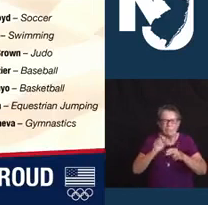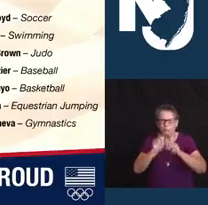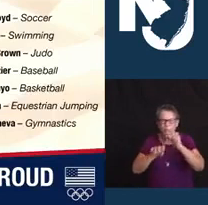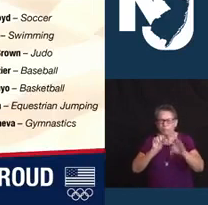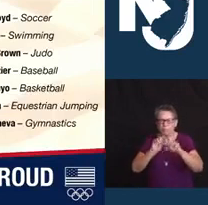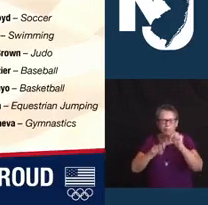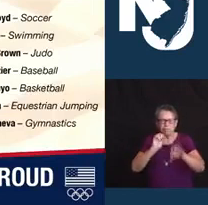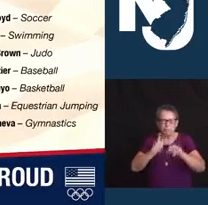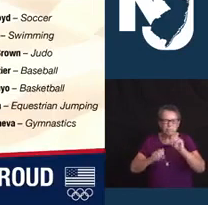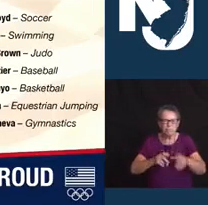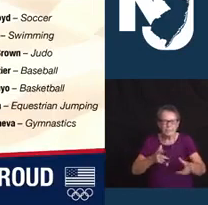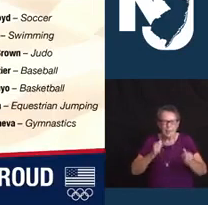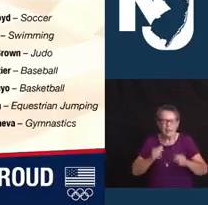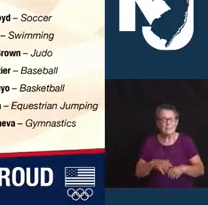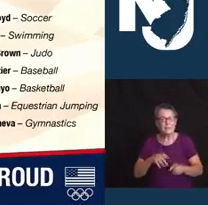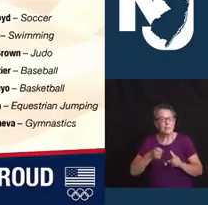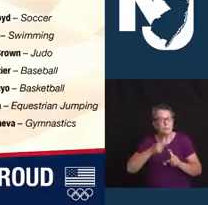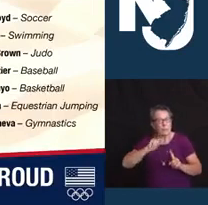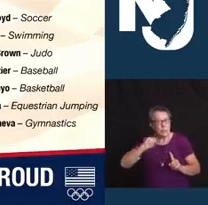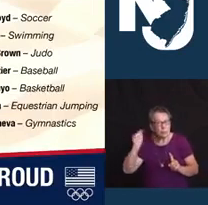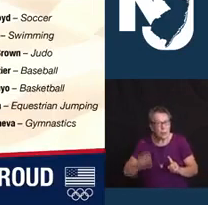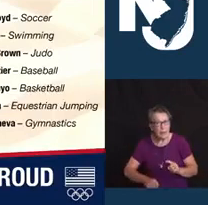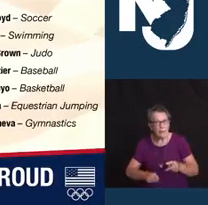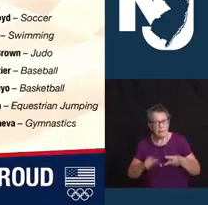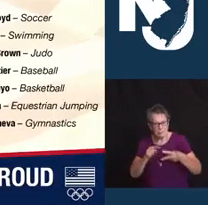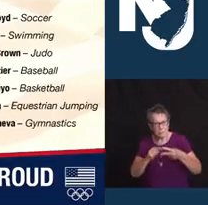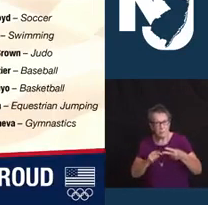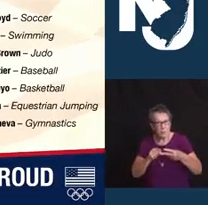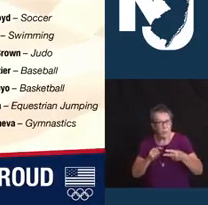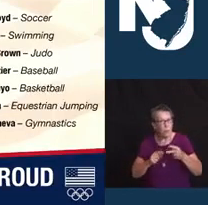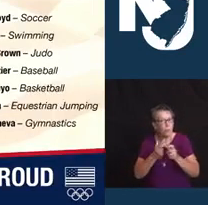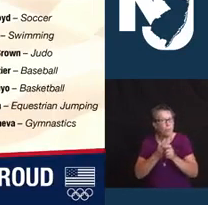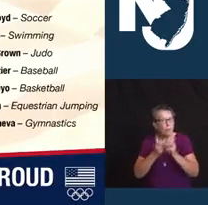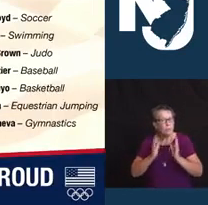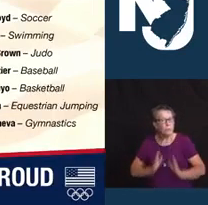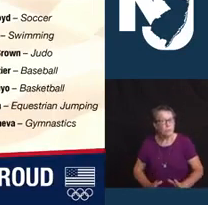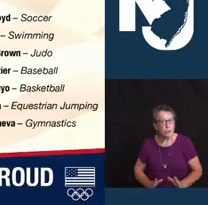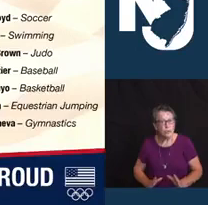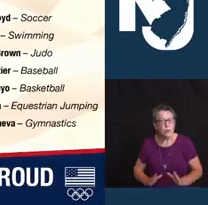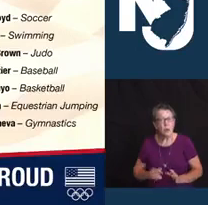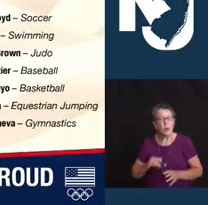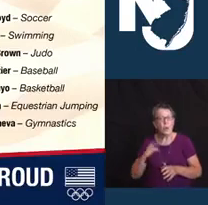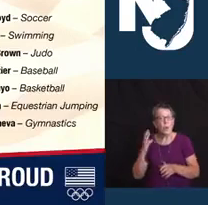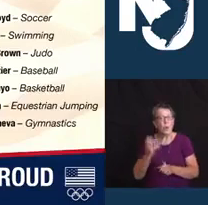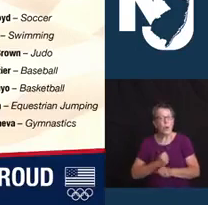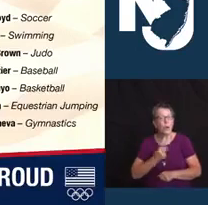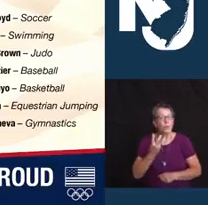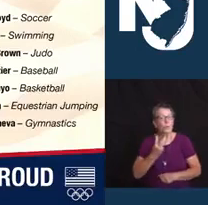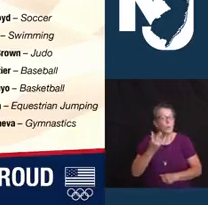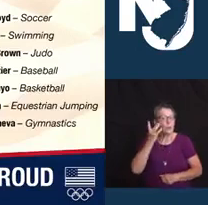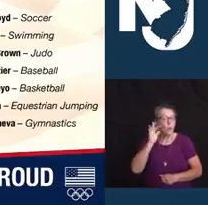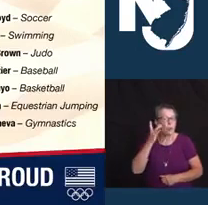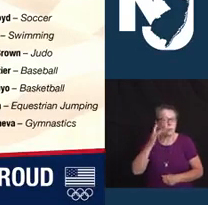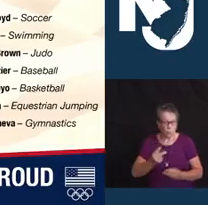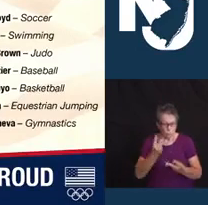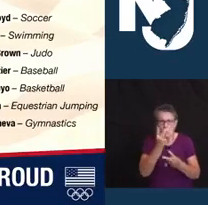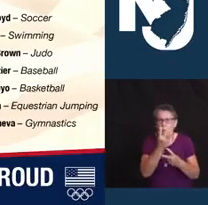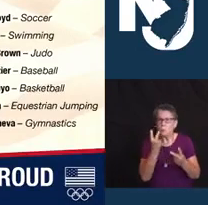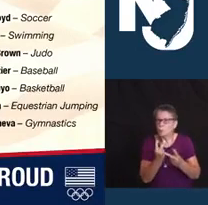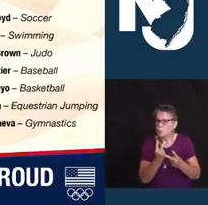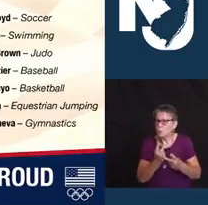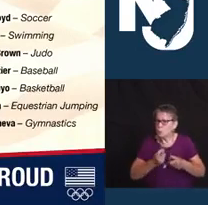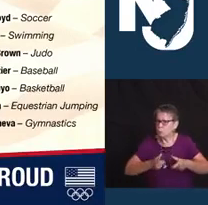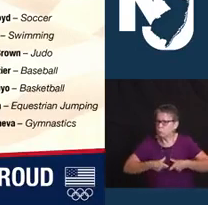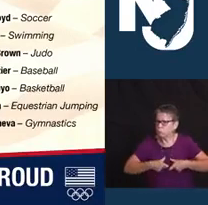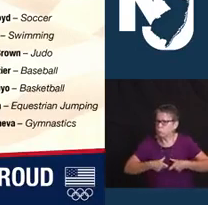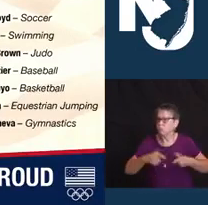coming home from the track with 2 gold medals each. Sydney is also coming home with a new world record in the